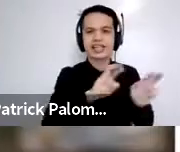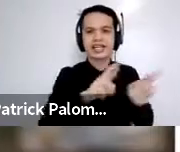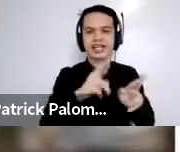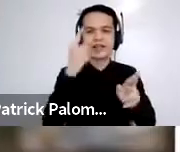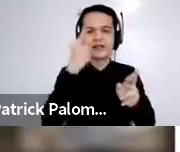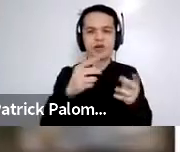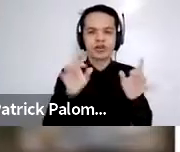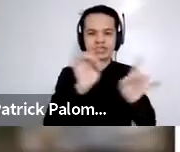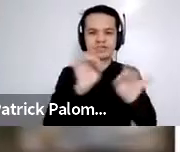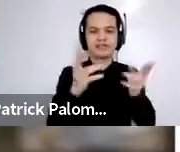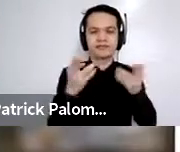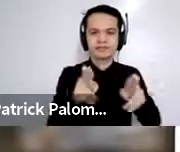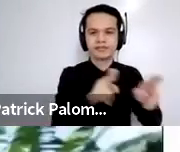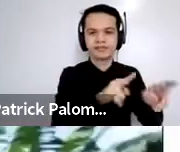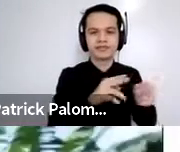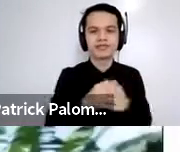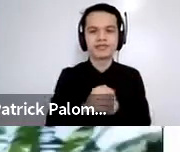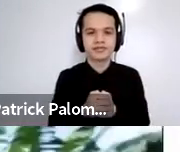counterparts.